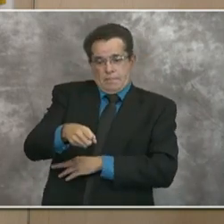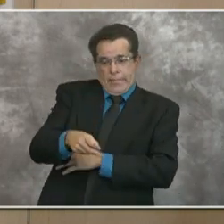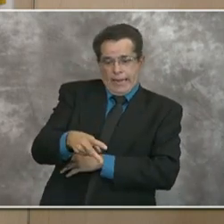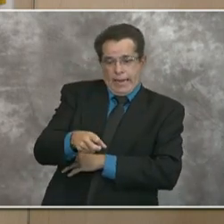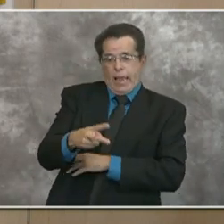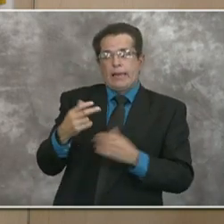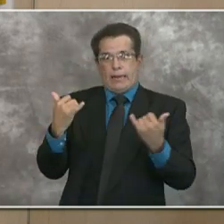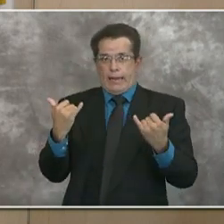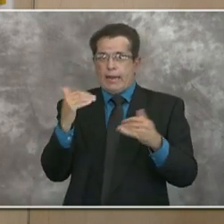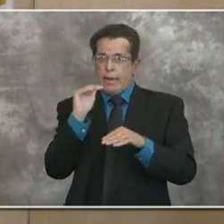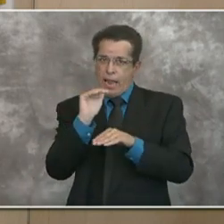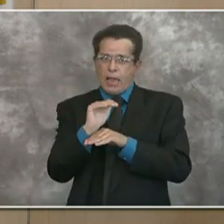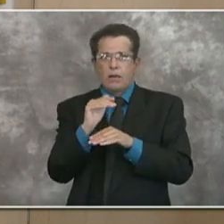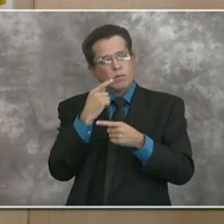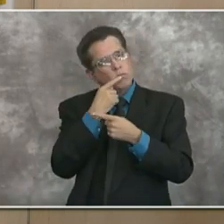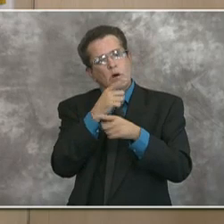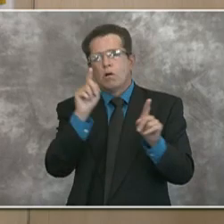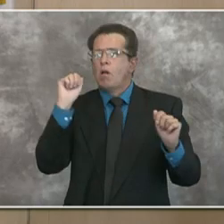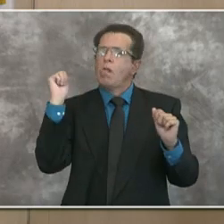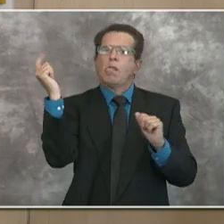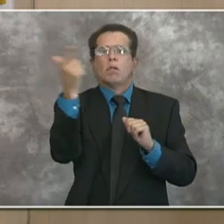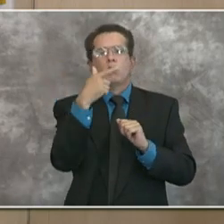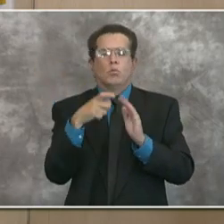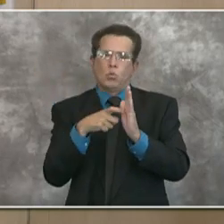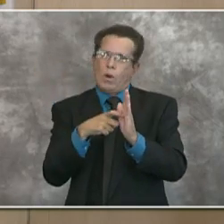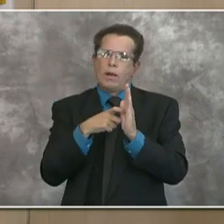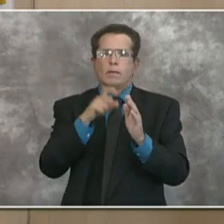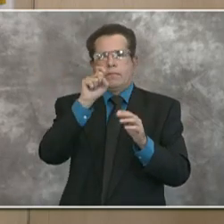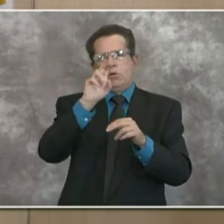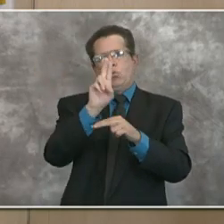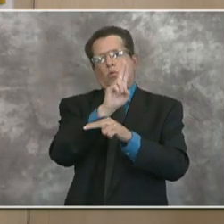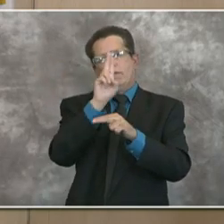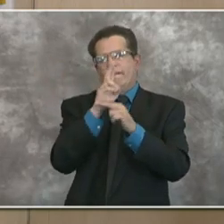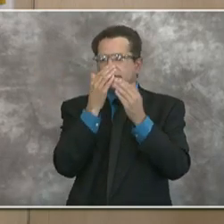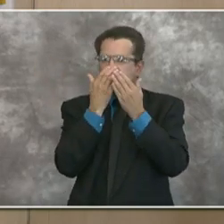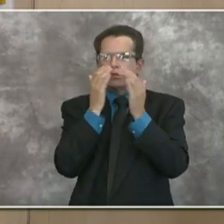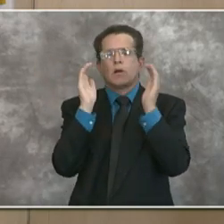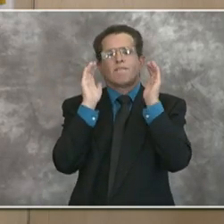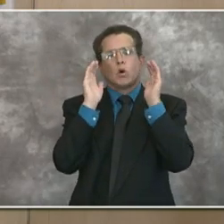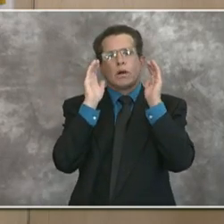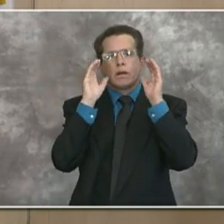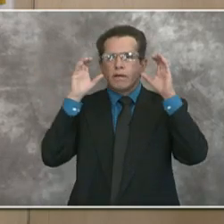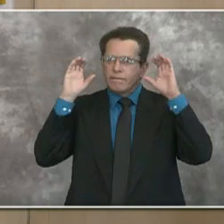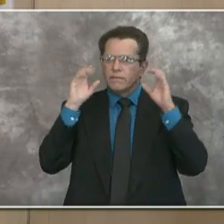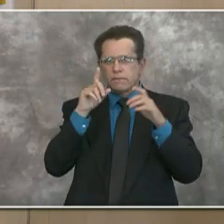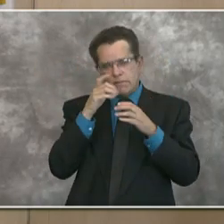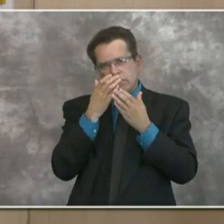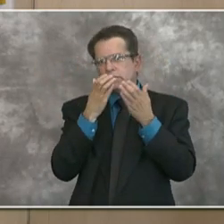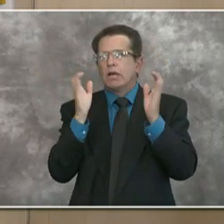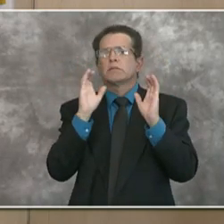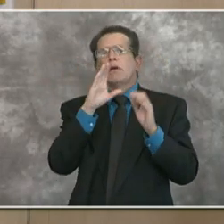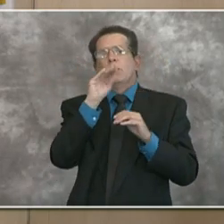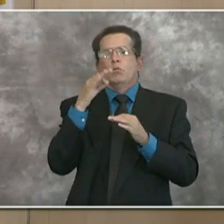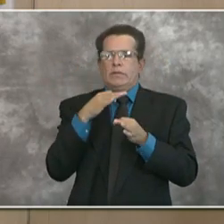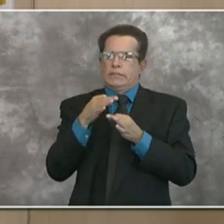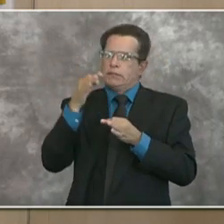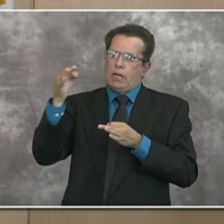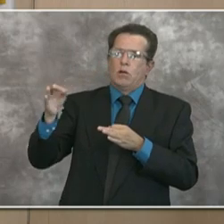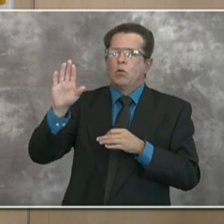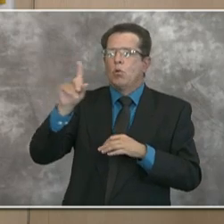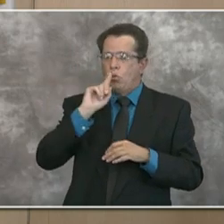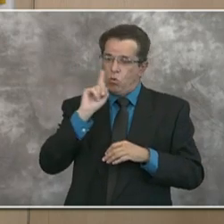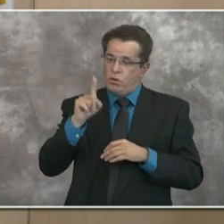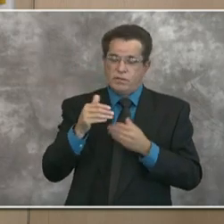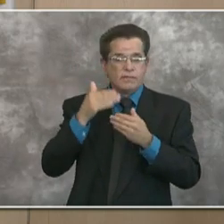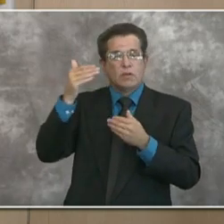tonight, everyone will be required to wear a facial covering, and we are extending the health officer's order